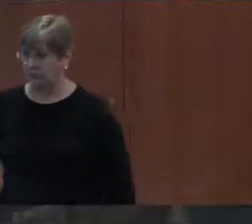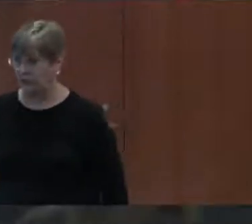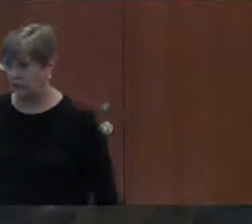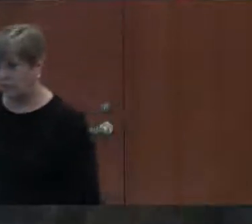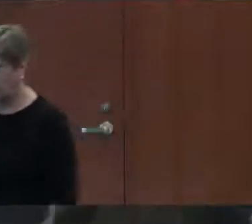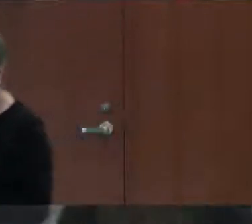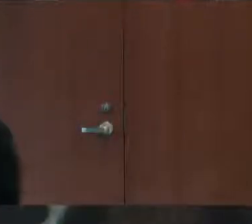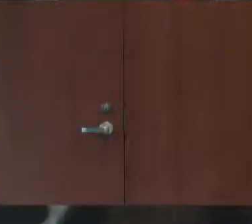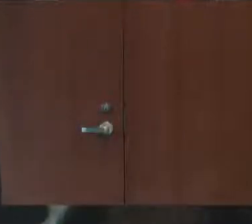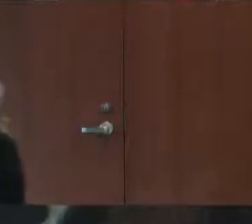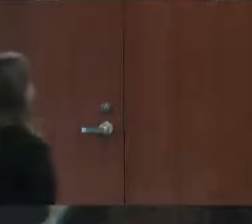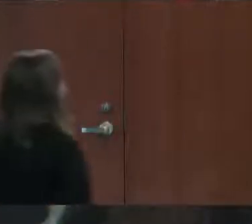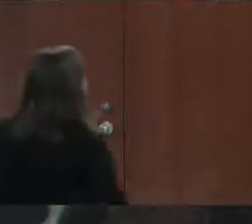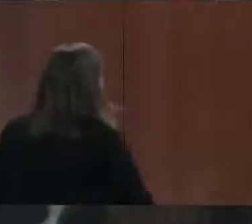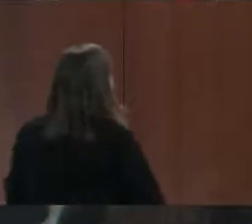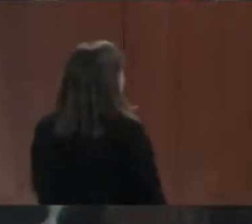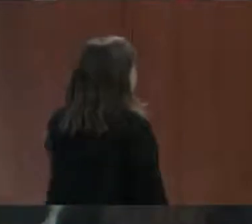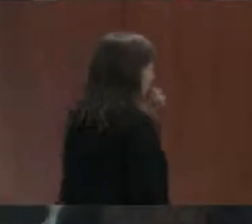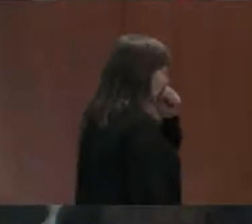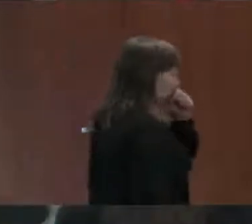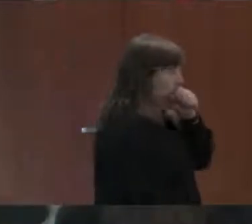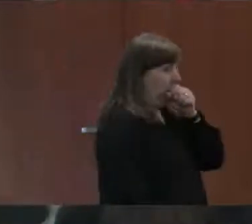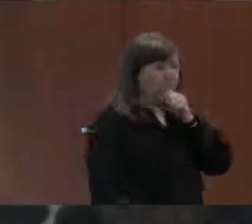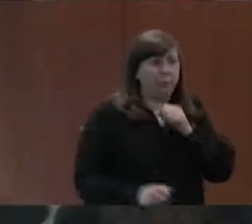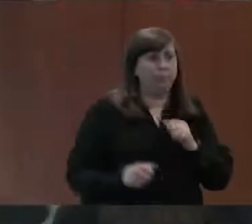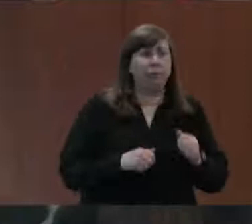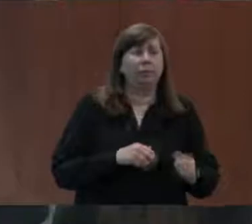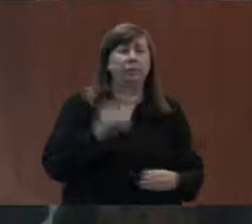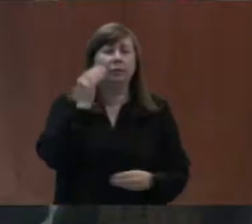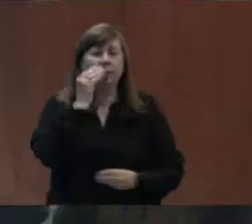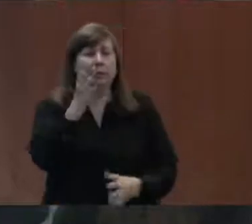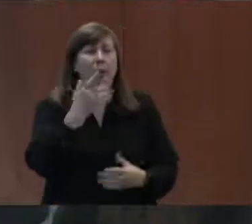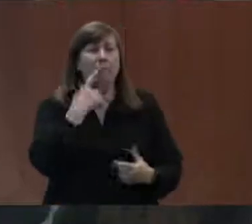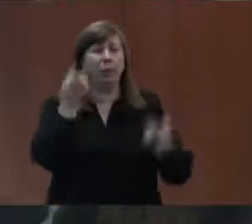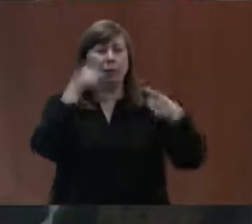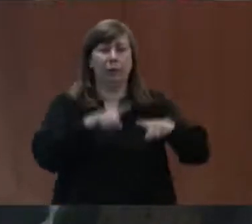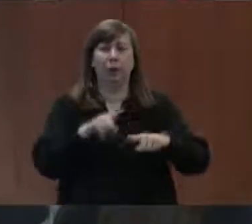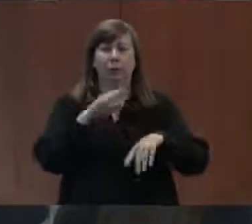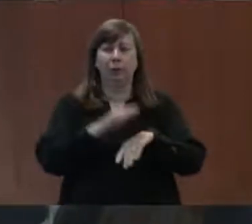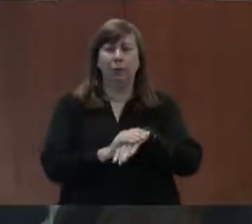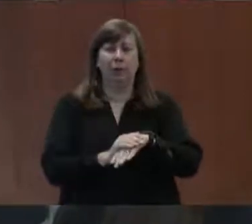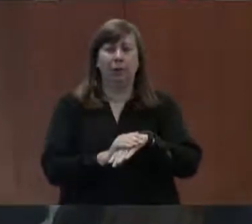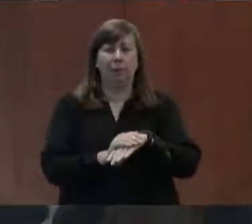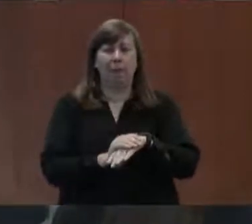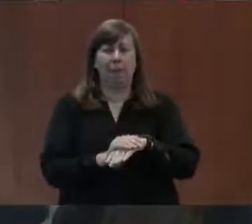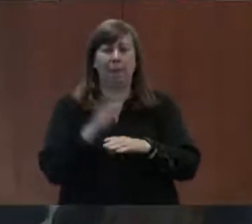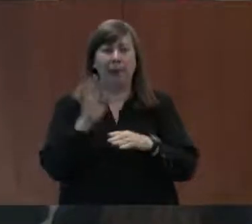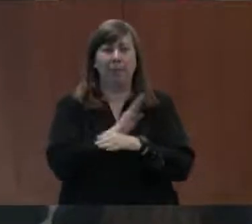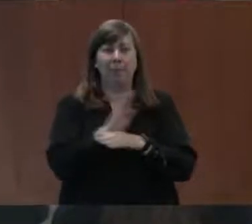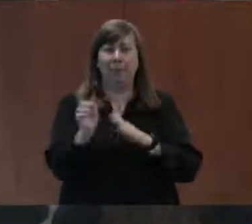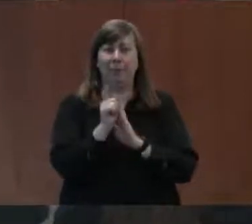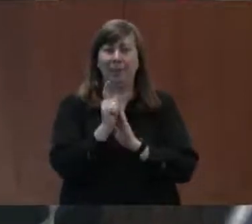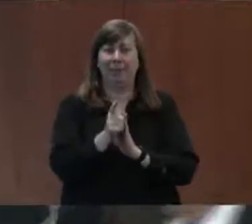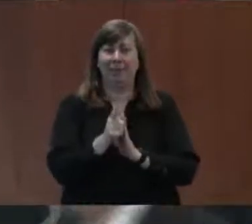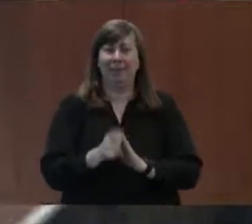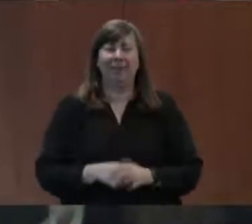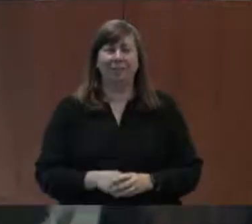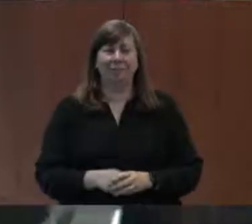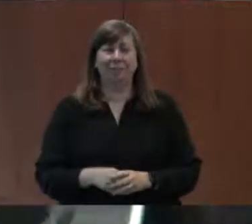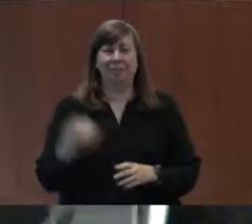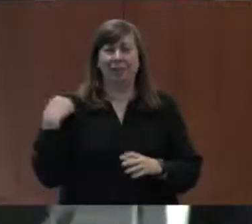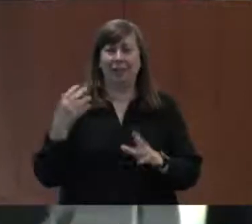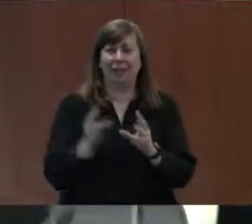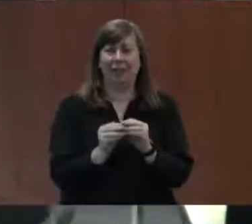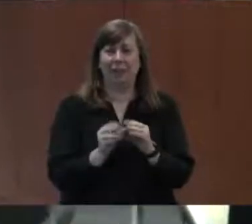Mr. Gupta, I apologize for not acknowledging you on concurring on the business minutes from the last